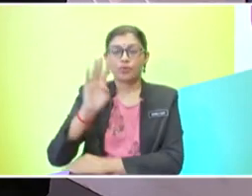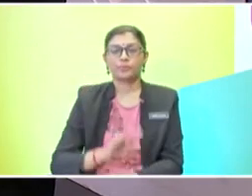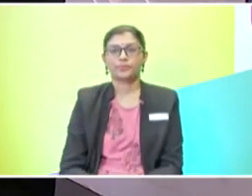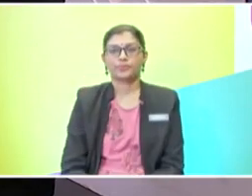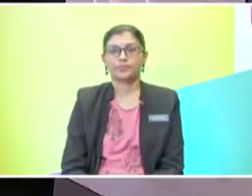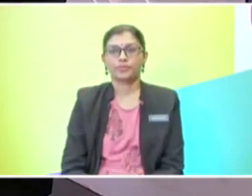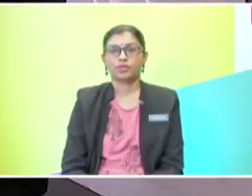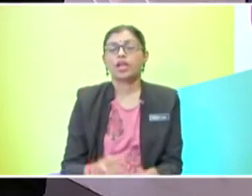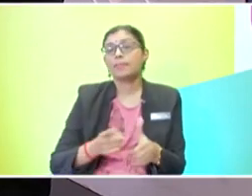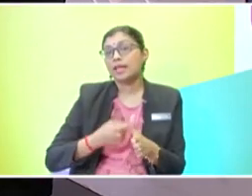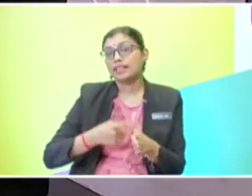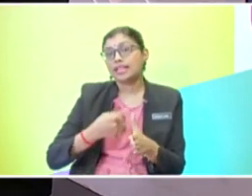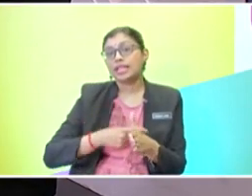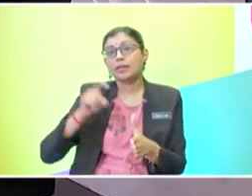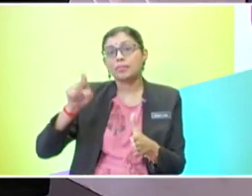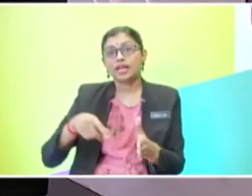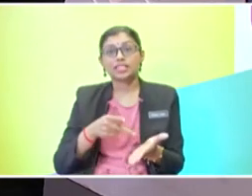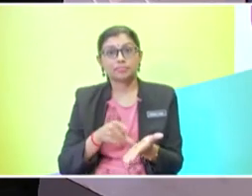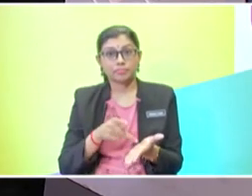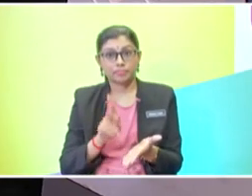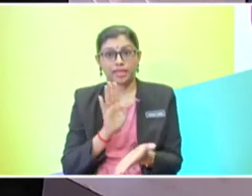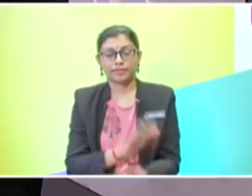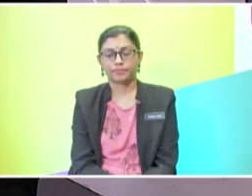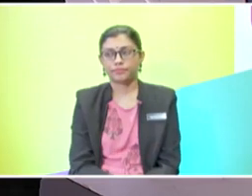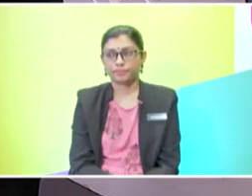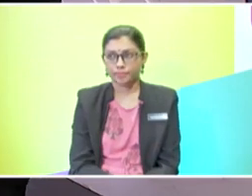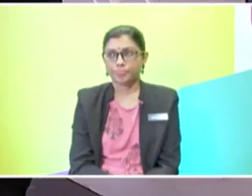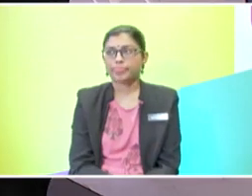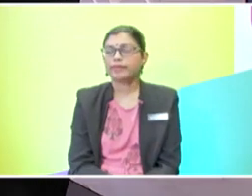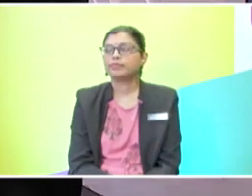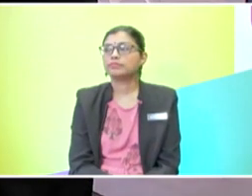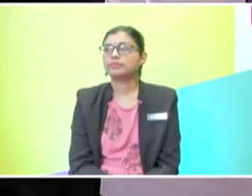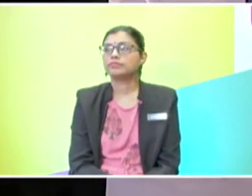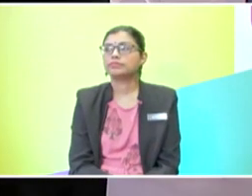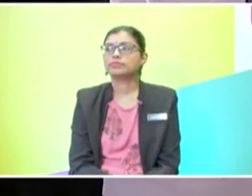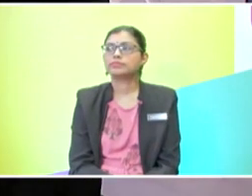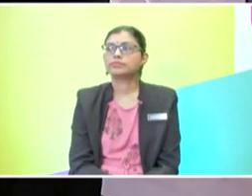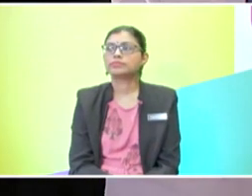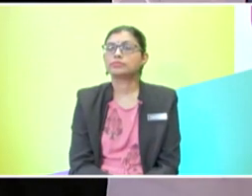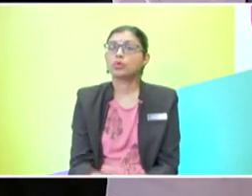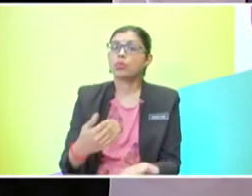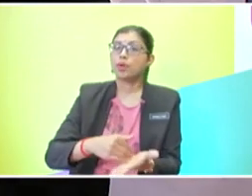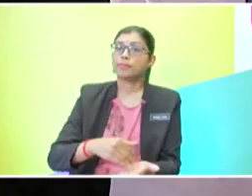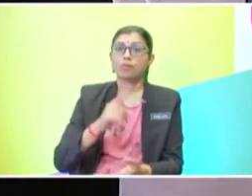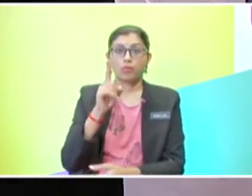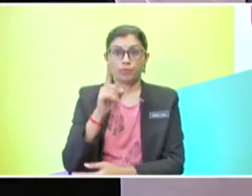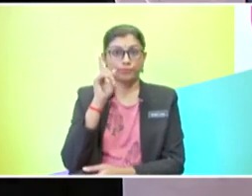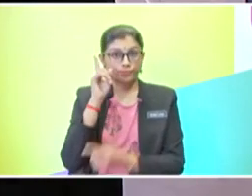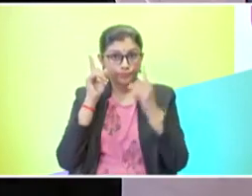Mr. Alex going to pay. Okay, I understand. Okay, you now. Understand? Okay. Yes. Next, we move on to another question. Okay, mm-hmm.